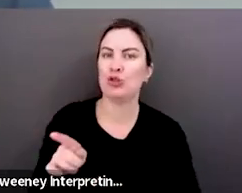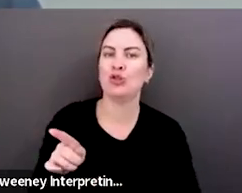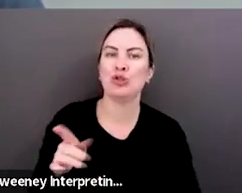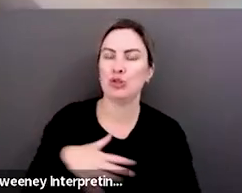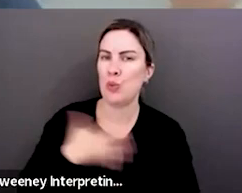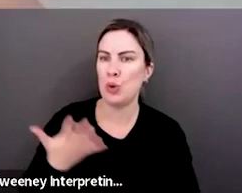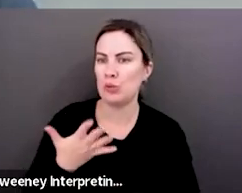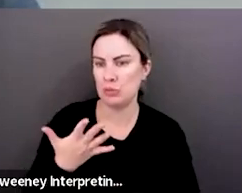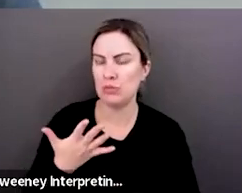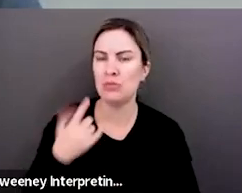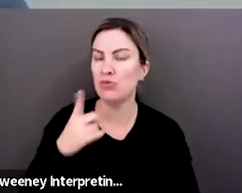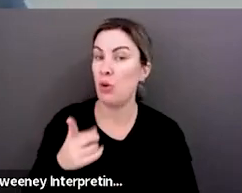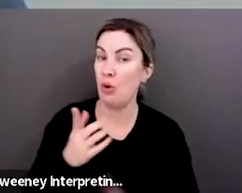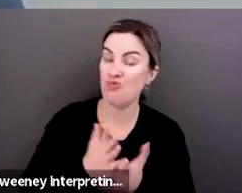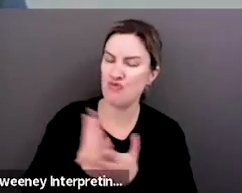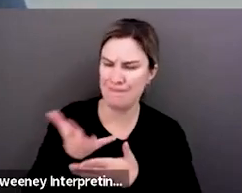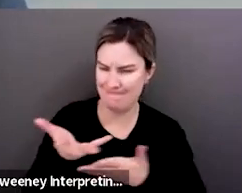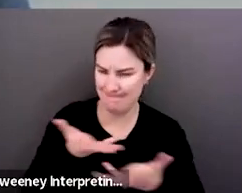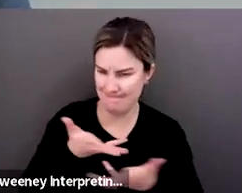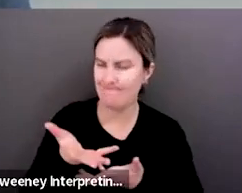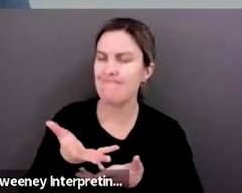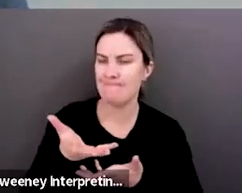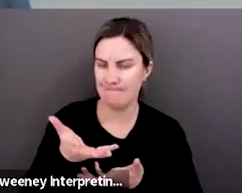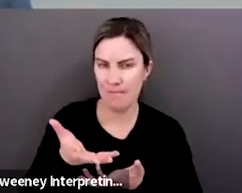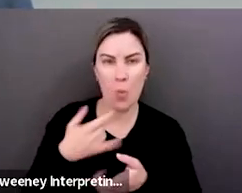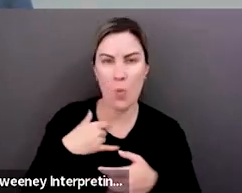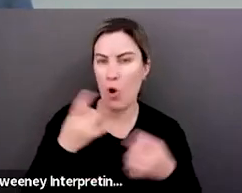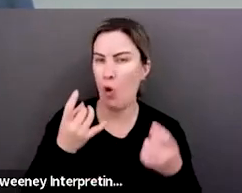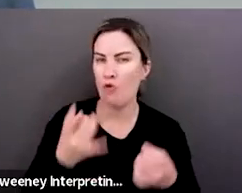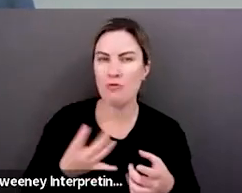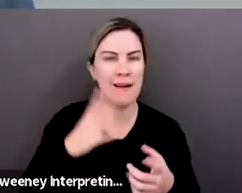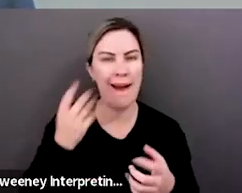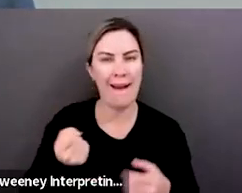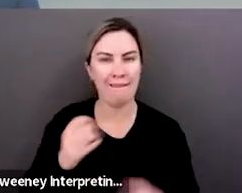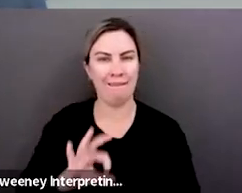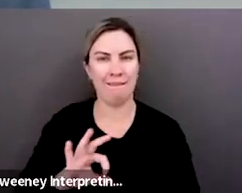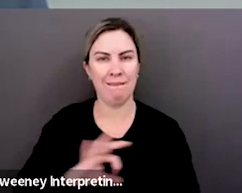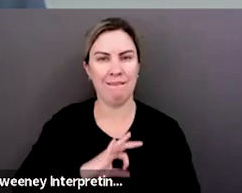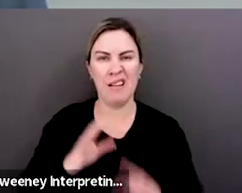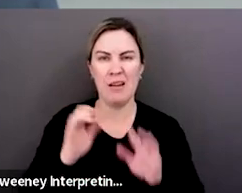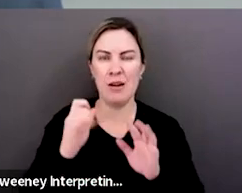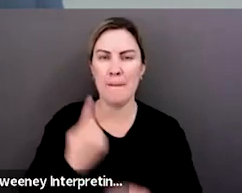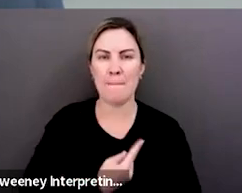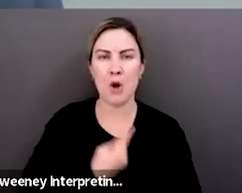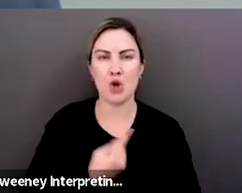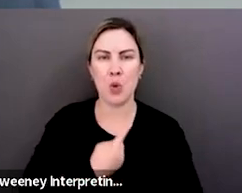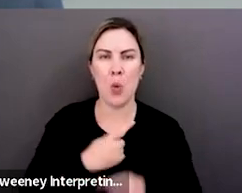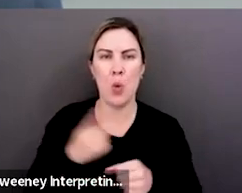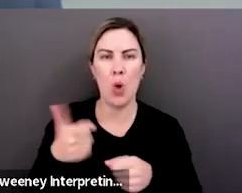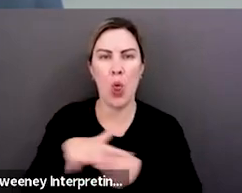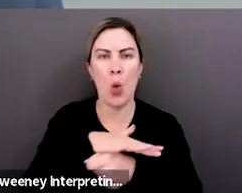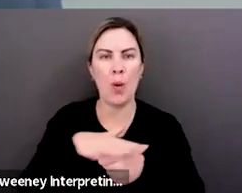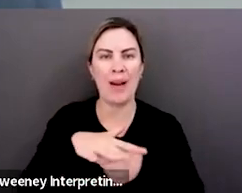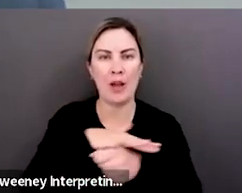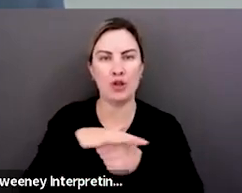we did through that conversation, we were already working with these things called personal locator beacons, which are just little devices that you